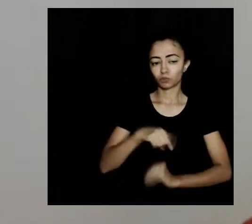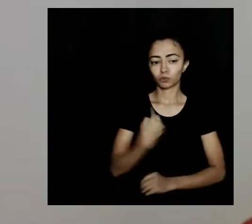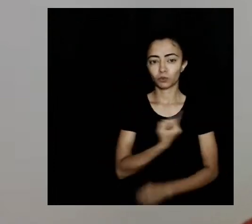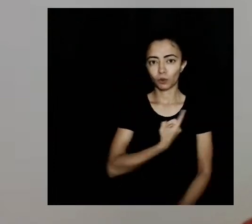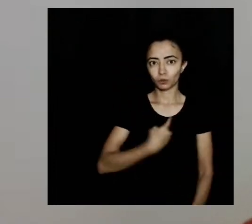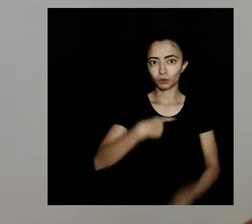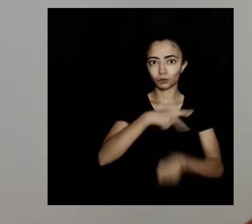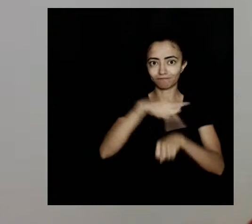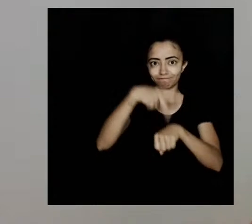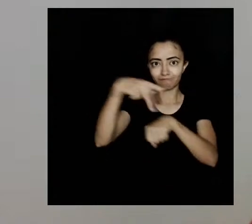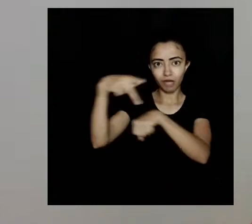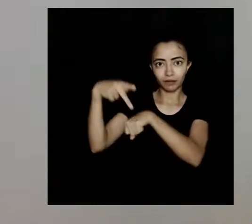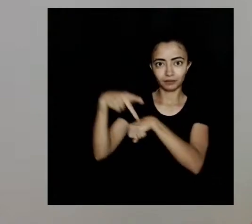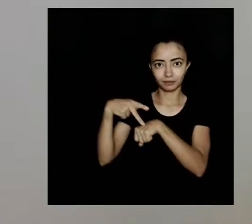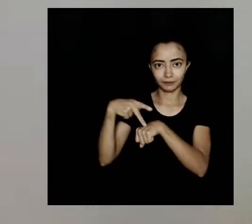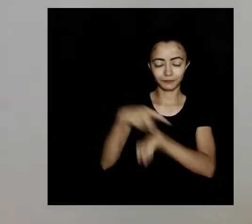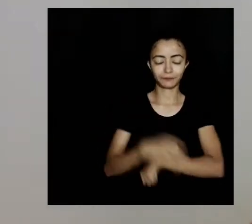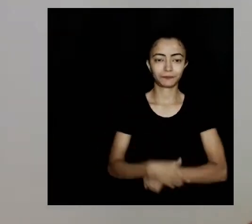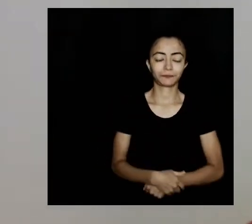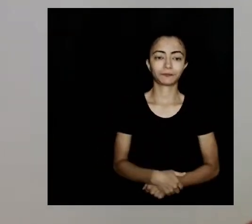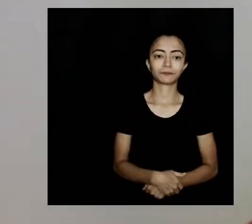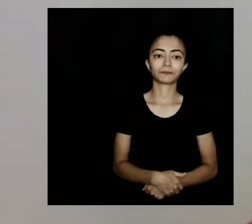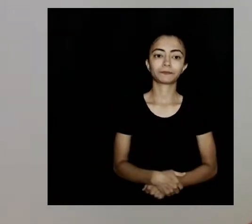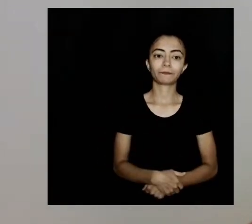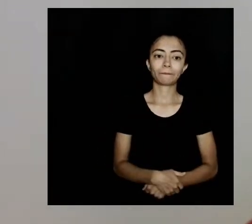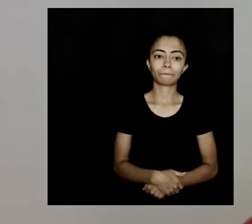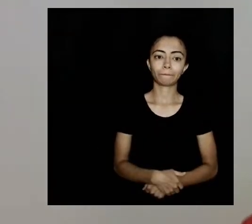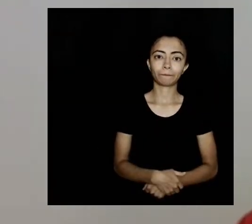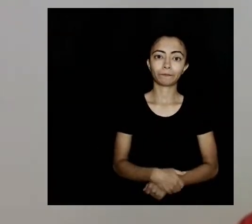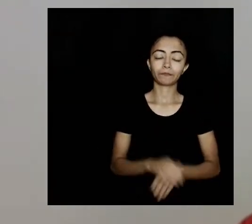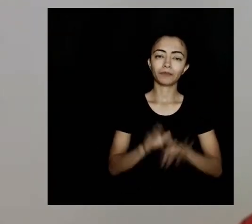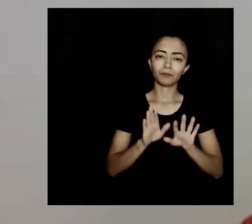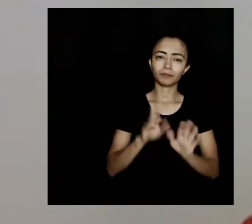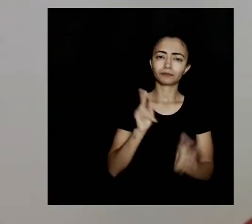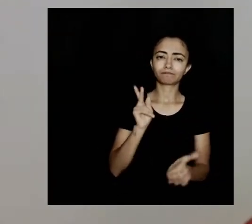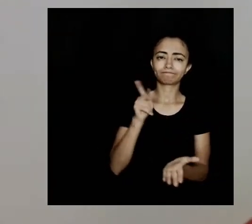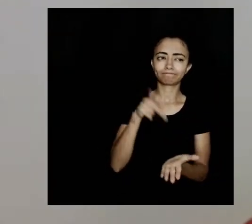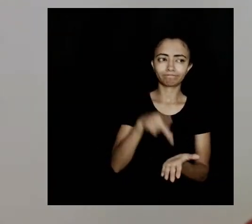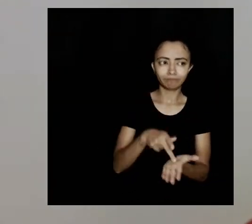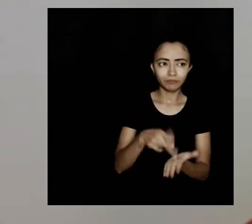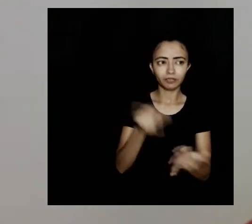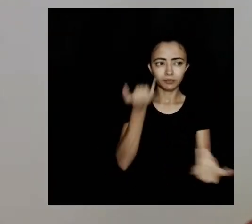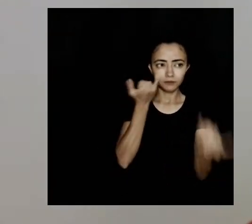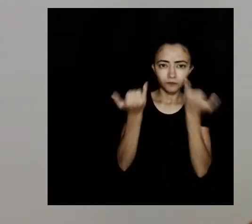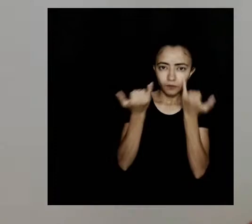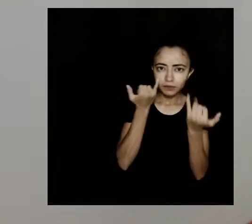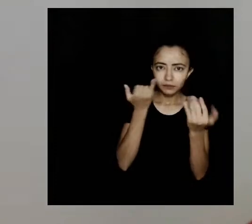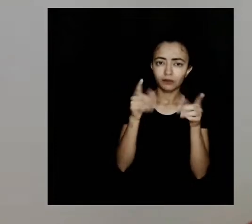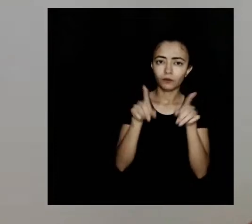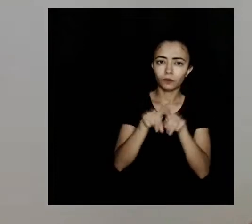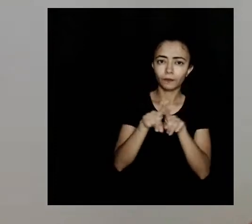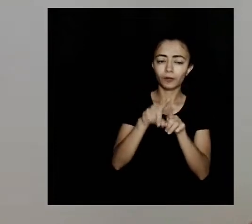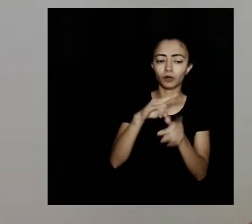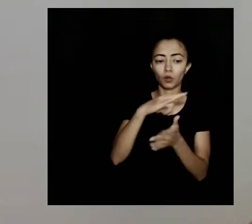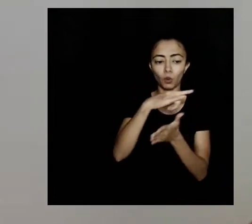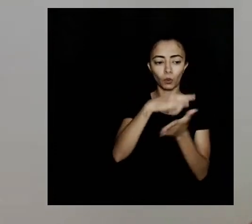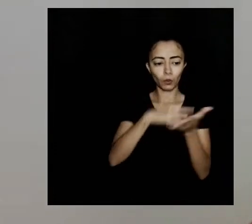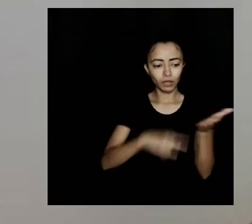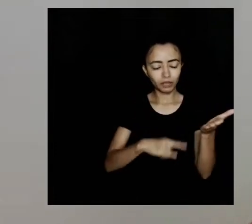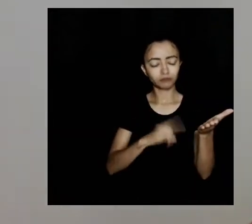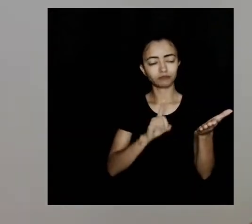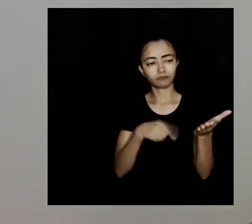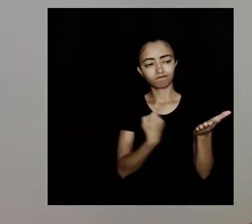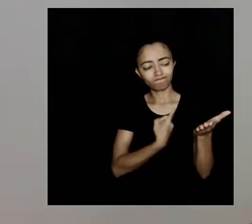codes and laws within our countries. The fact is that these pieces of information,